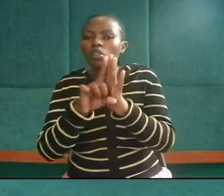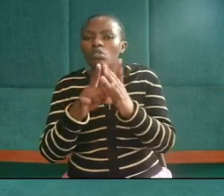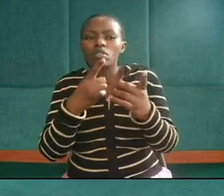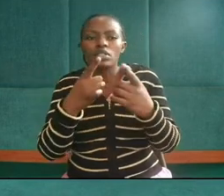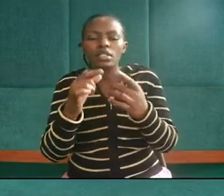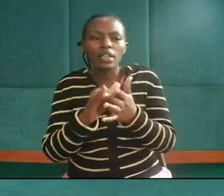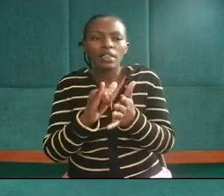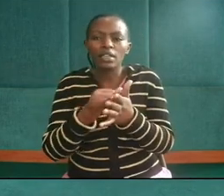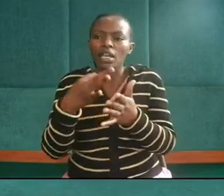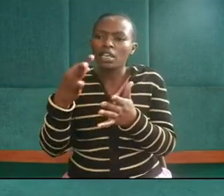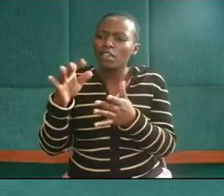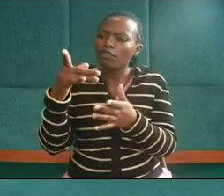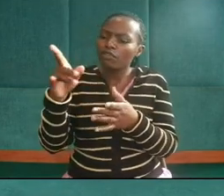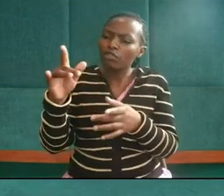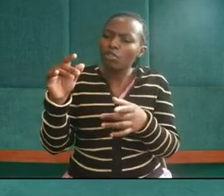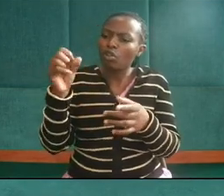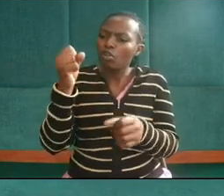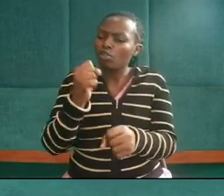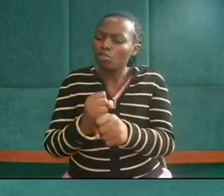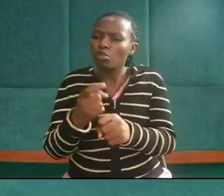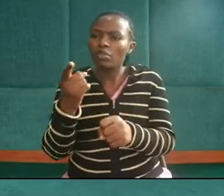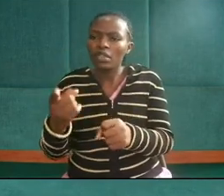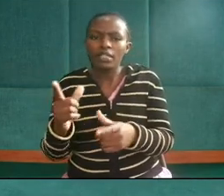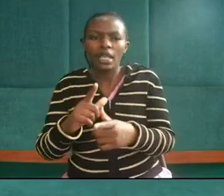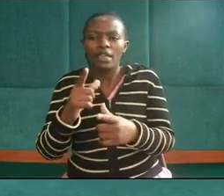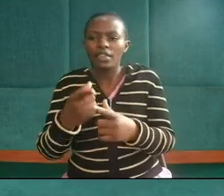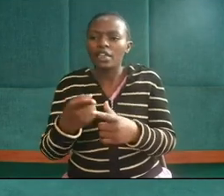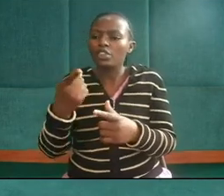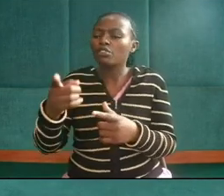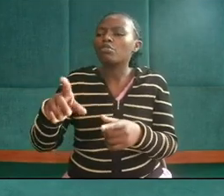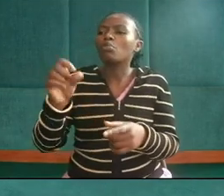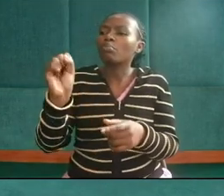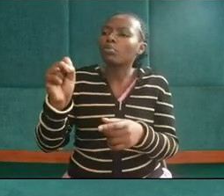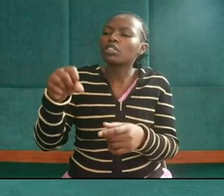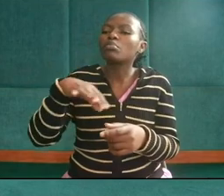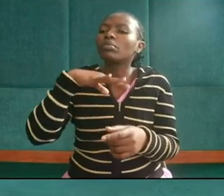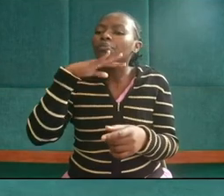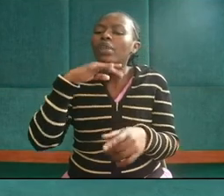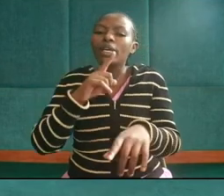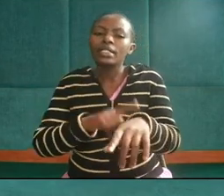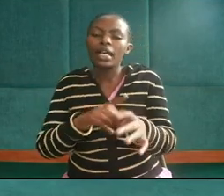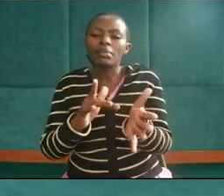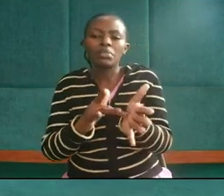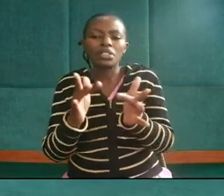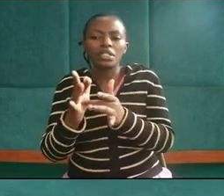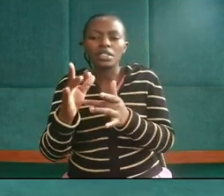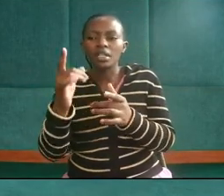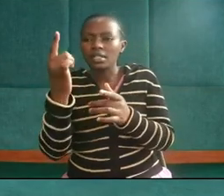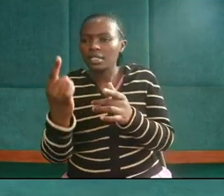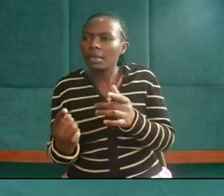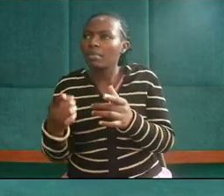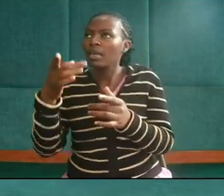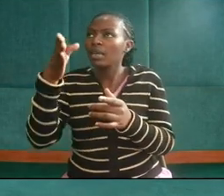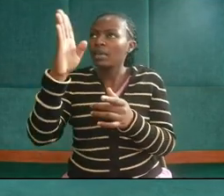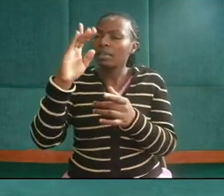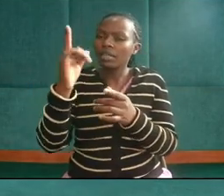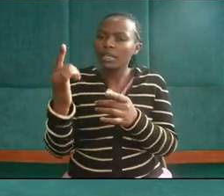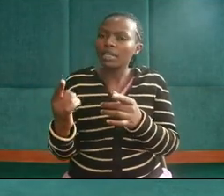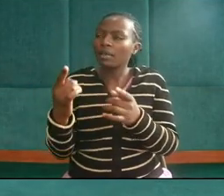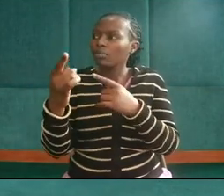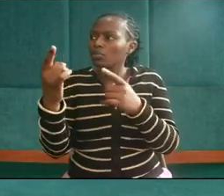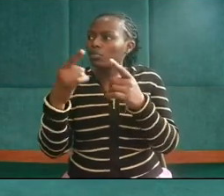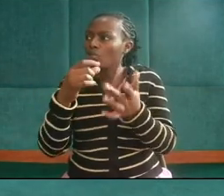if you don't do this, then you will die. But when Jesus came, he came to help us so